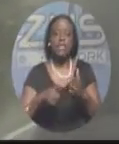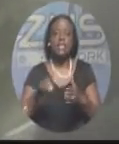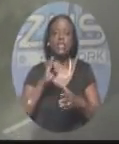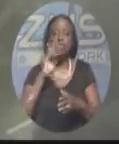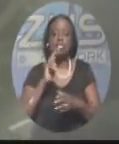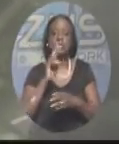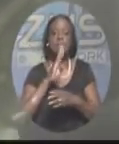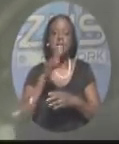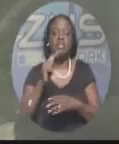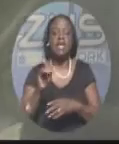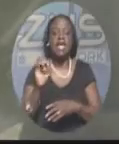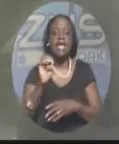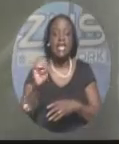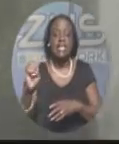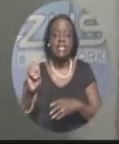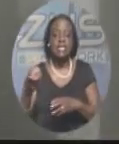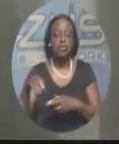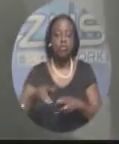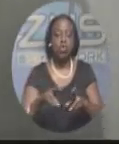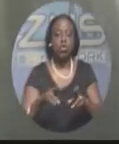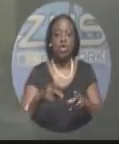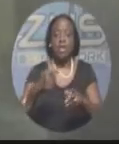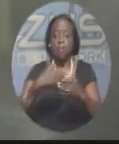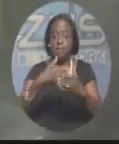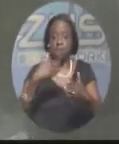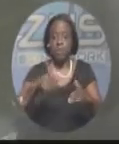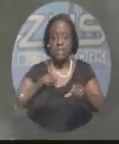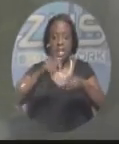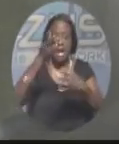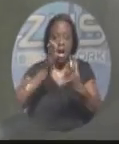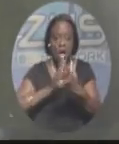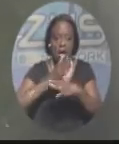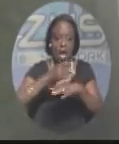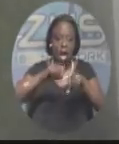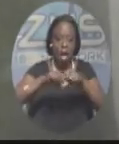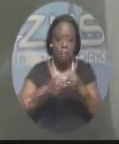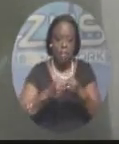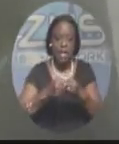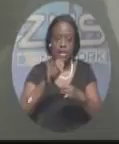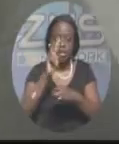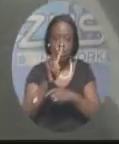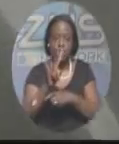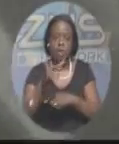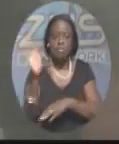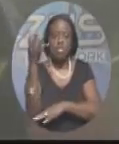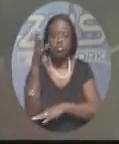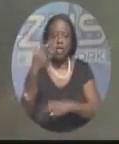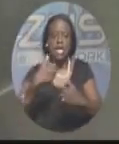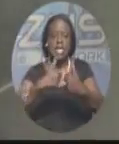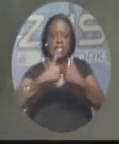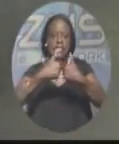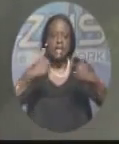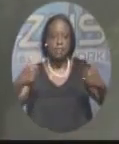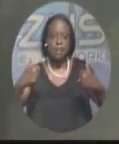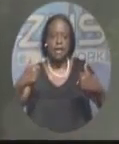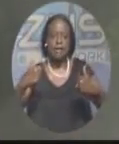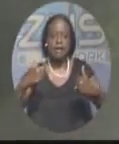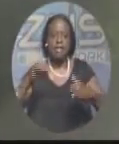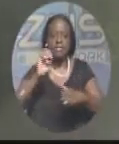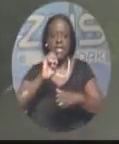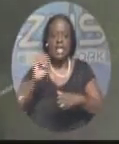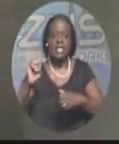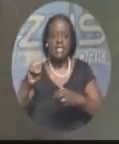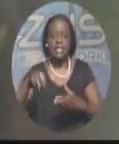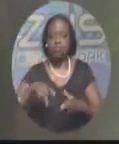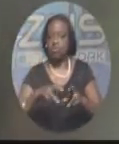Road before it was severed in two, thanks to this tree which has totally separated the Eastern Road. You can't even pass on it, and you can't